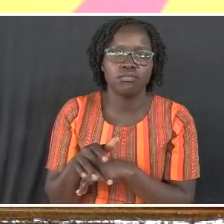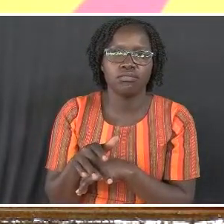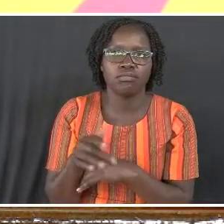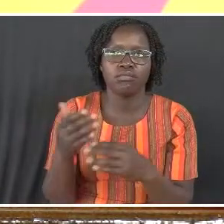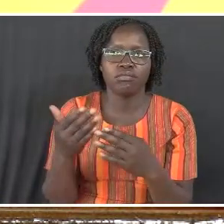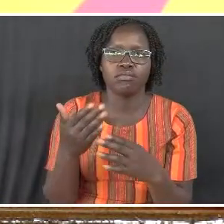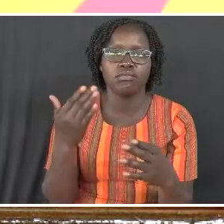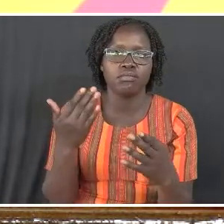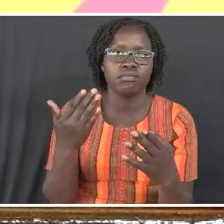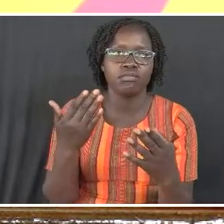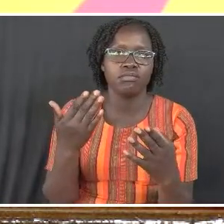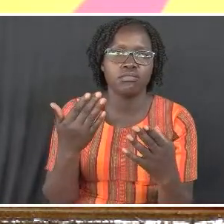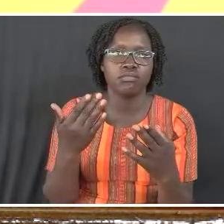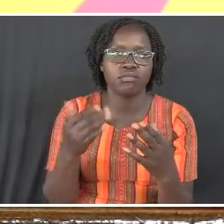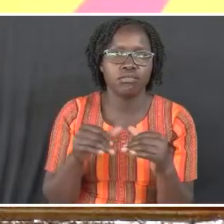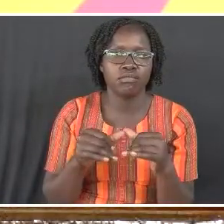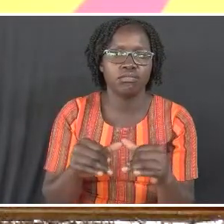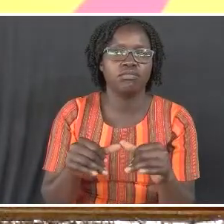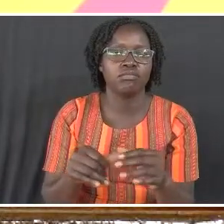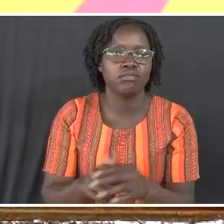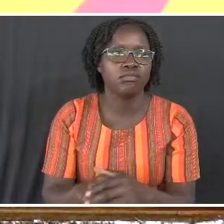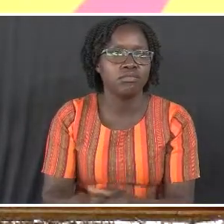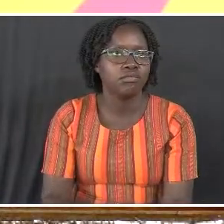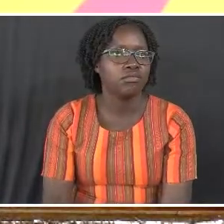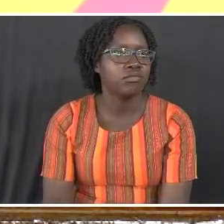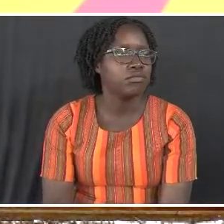it progresses.